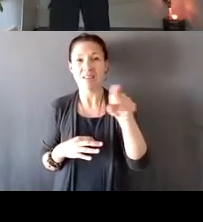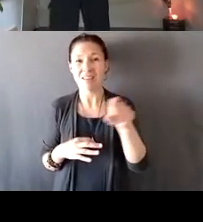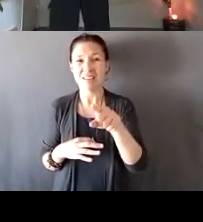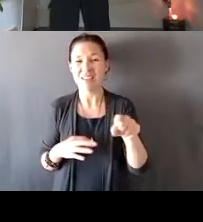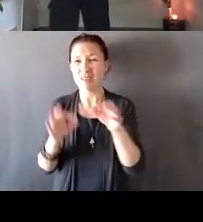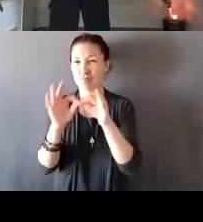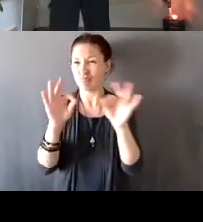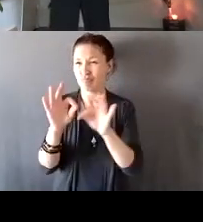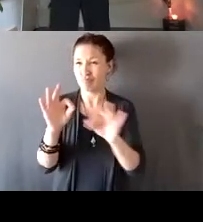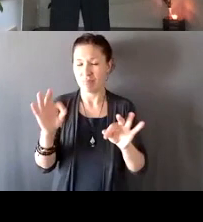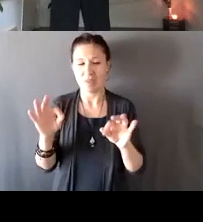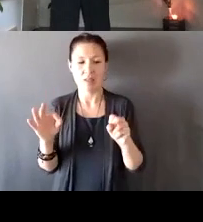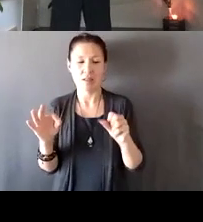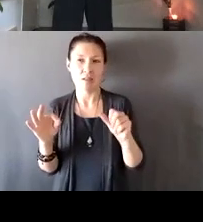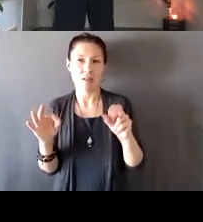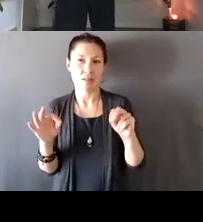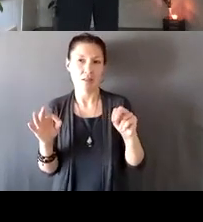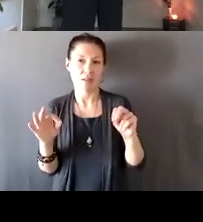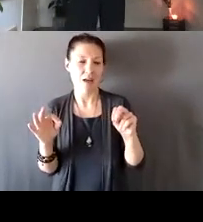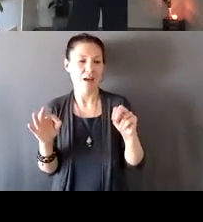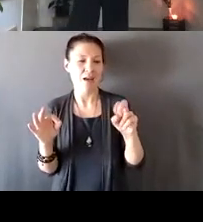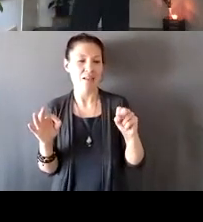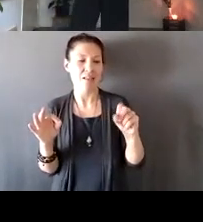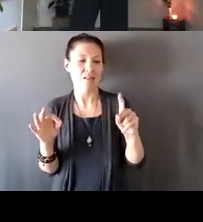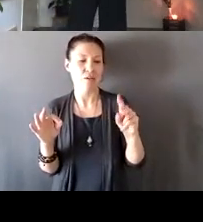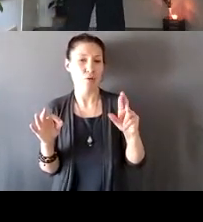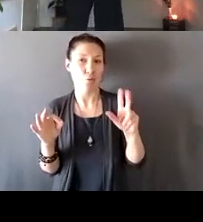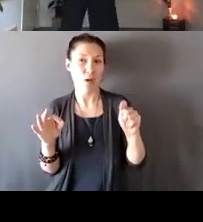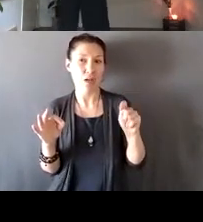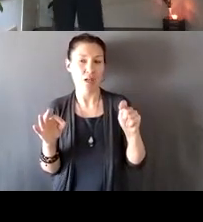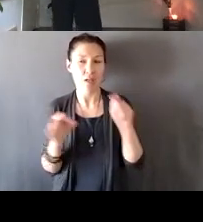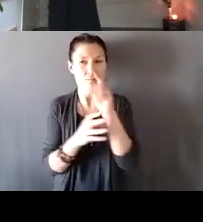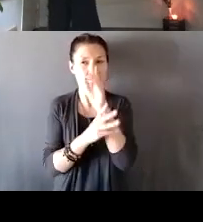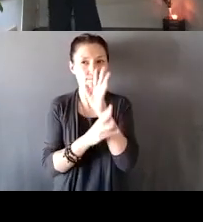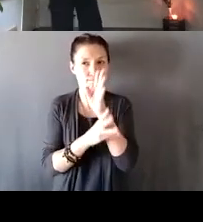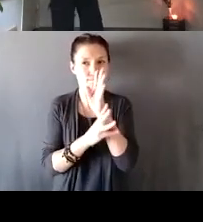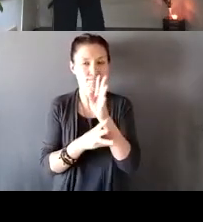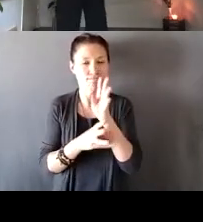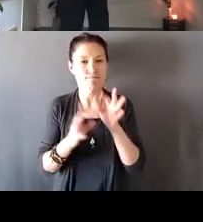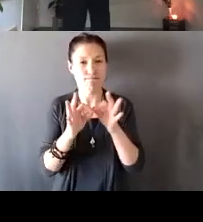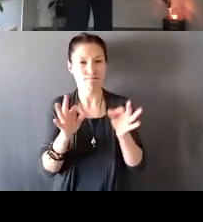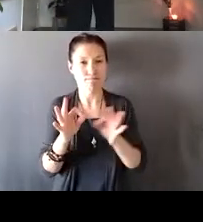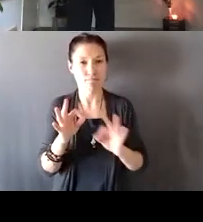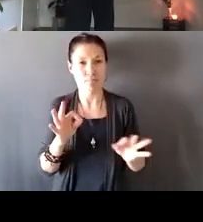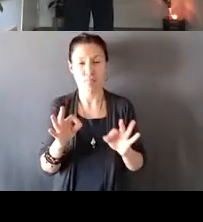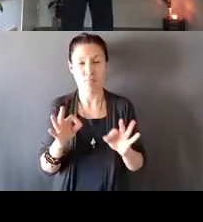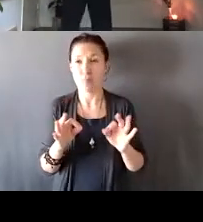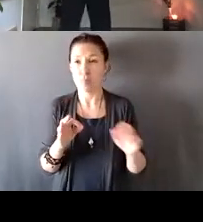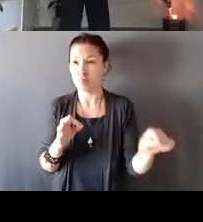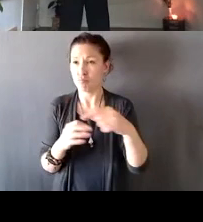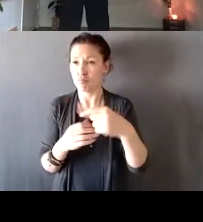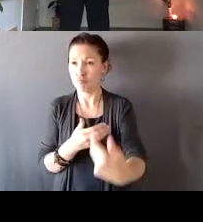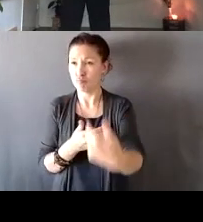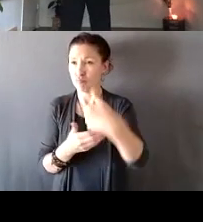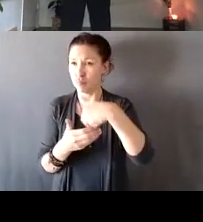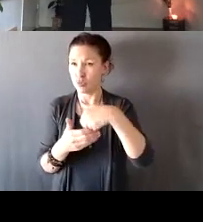and you're welcome to join along. I will lead us through this mantra.